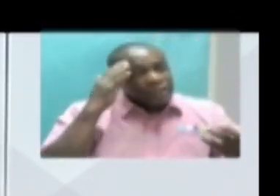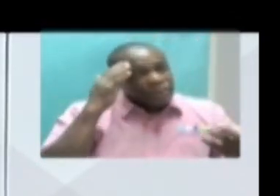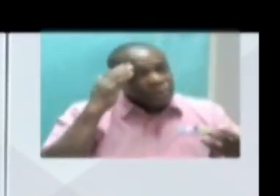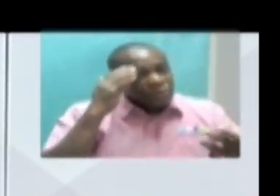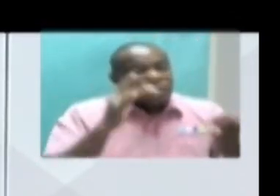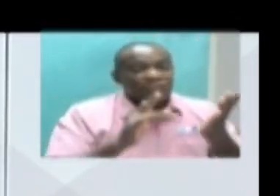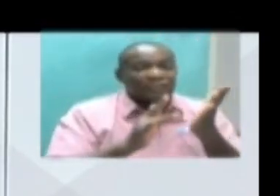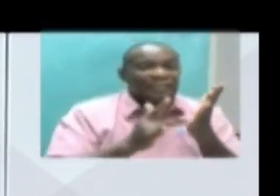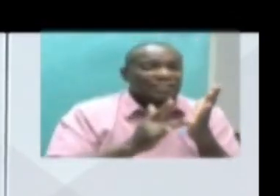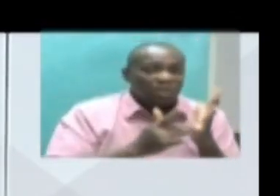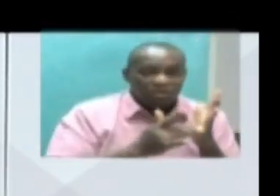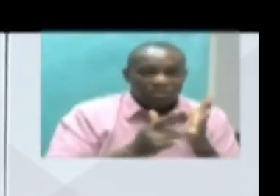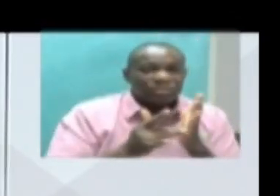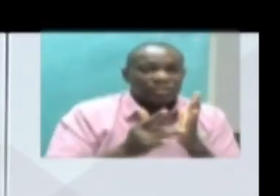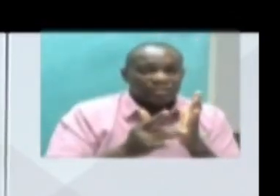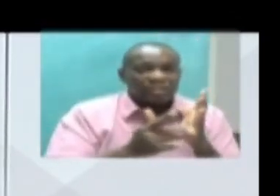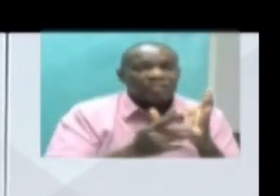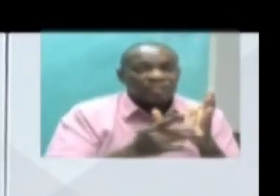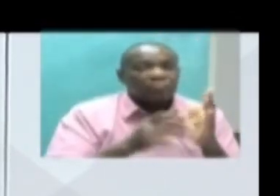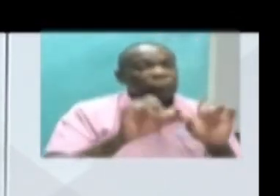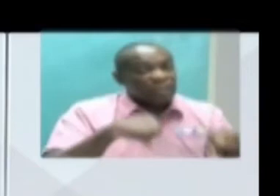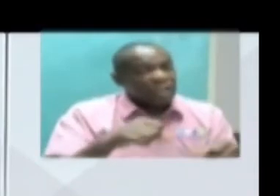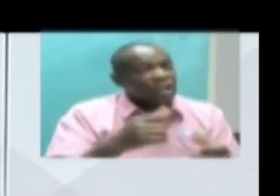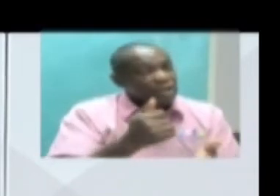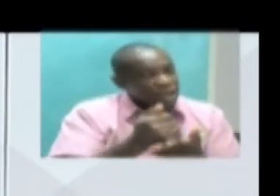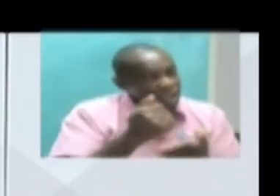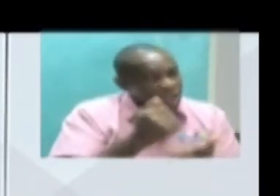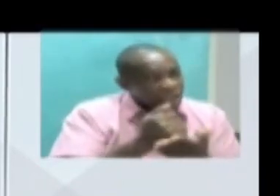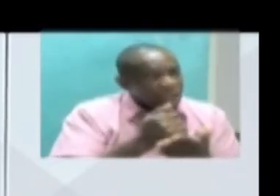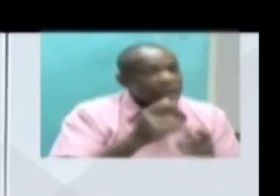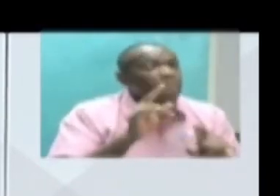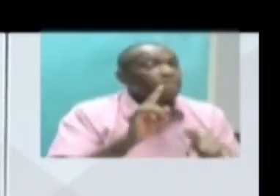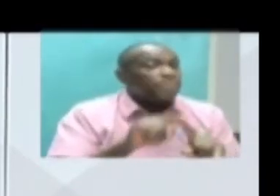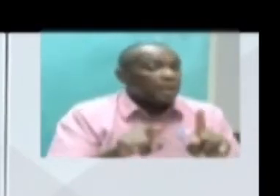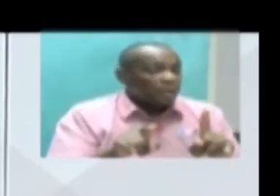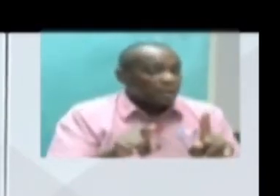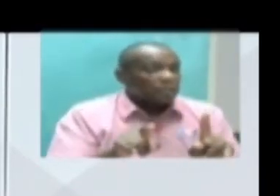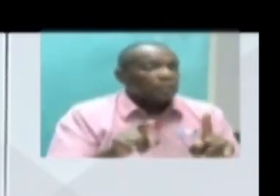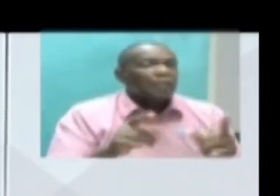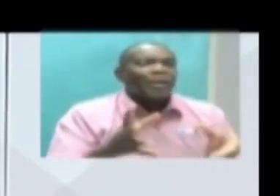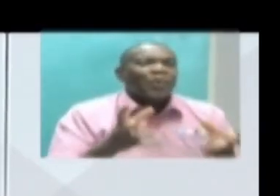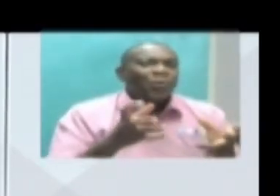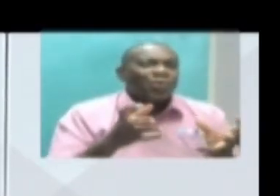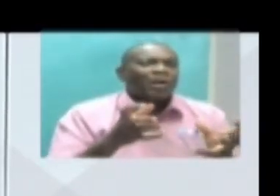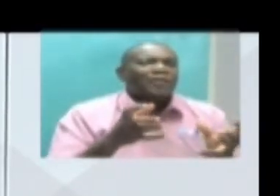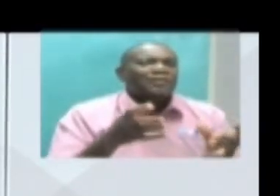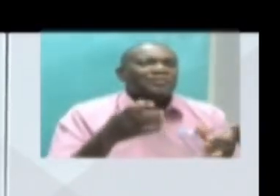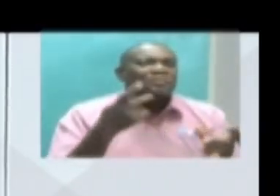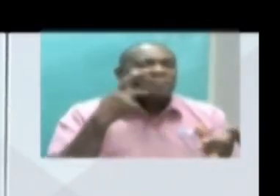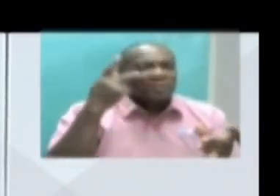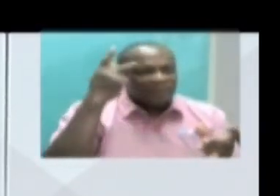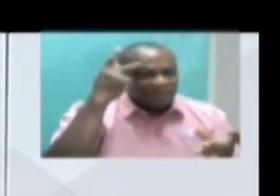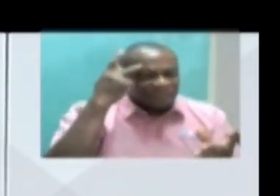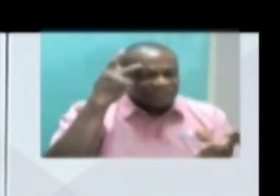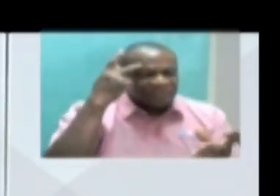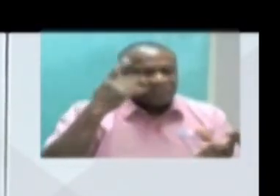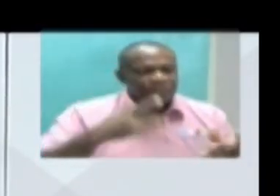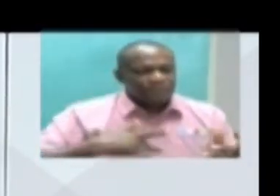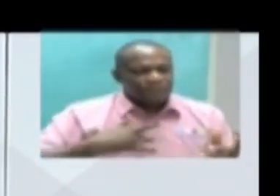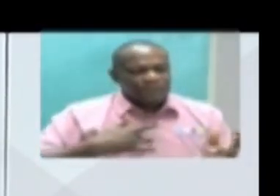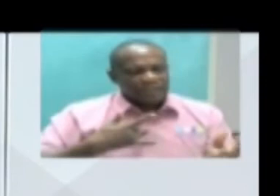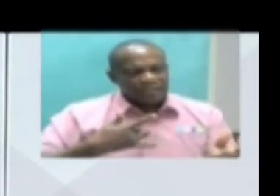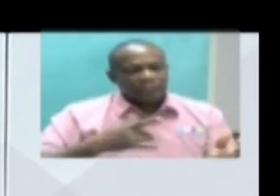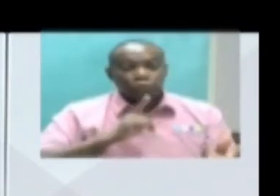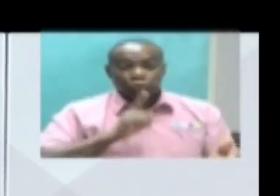it can be used to assist, but definitely, I mean, I want the parents to be reassured that even though technology might be the thing that we are